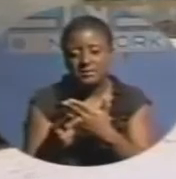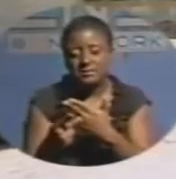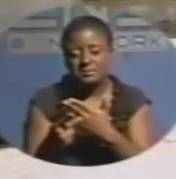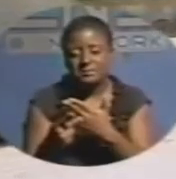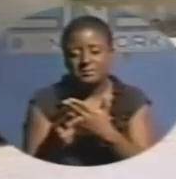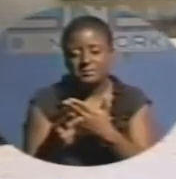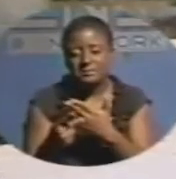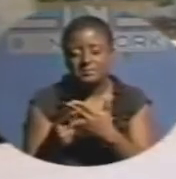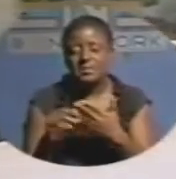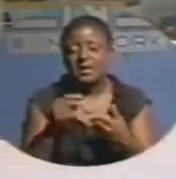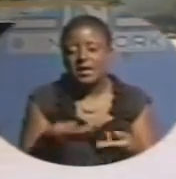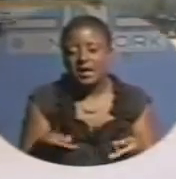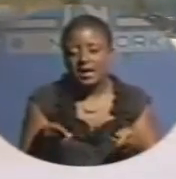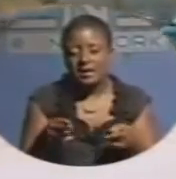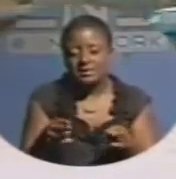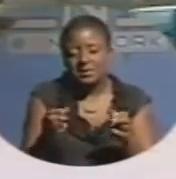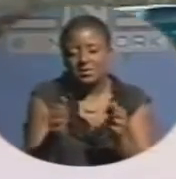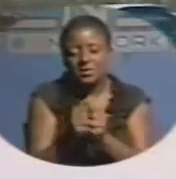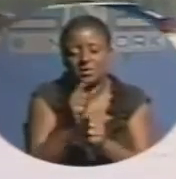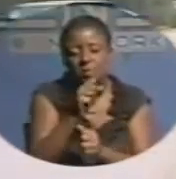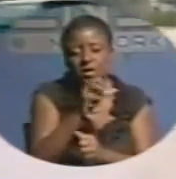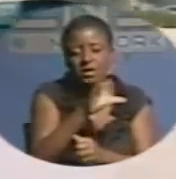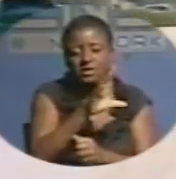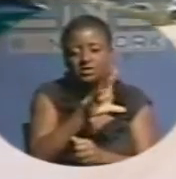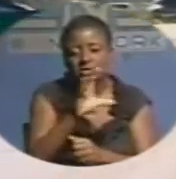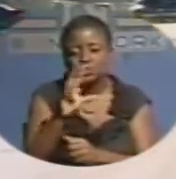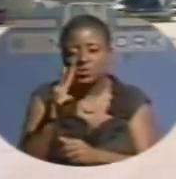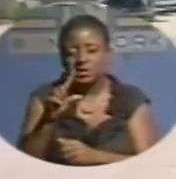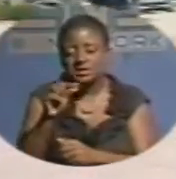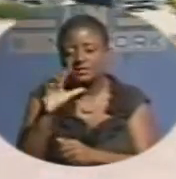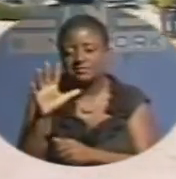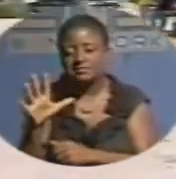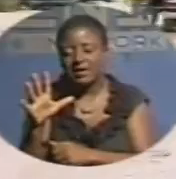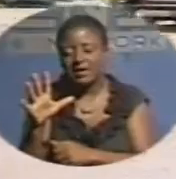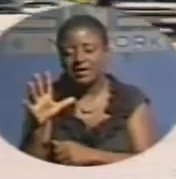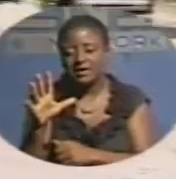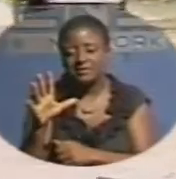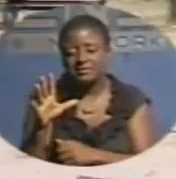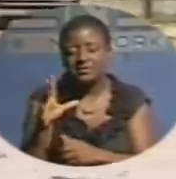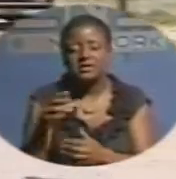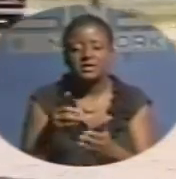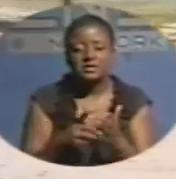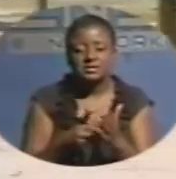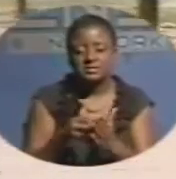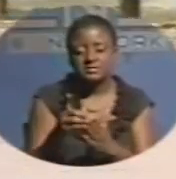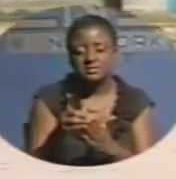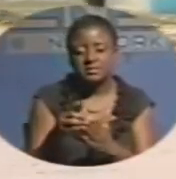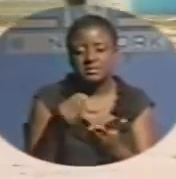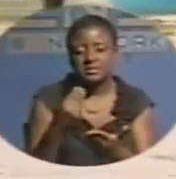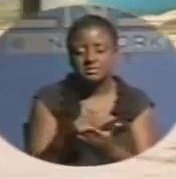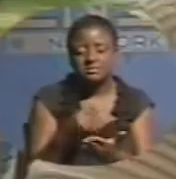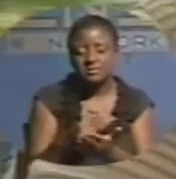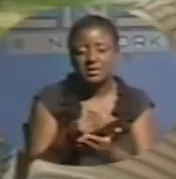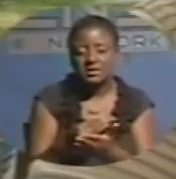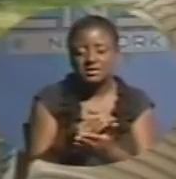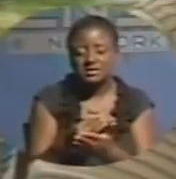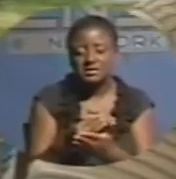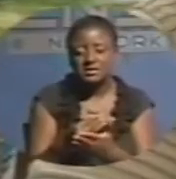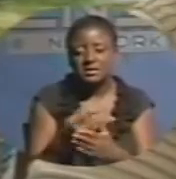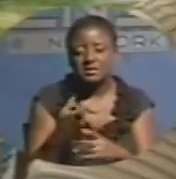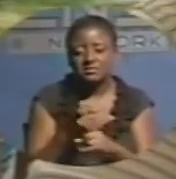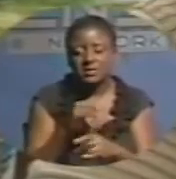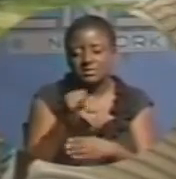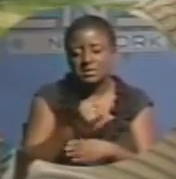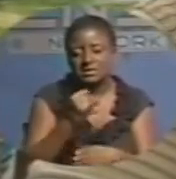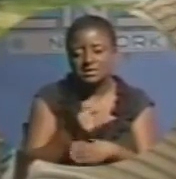place without a $125,000 grant from the Inter-American Development Bank. I think overall this